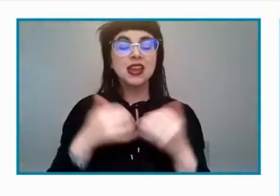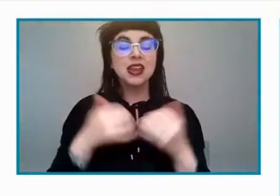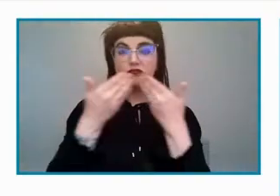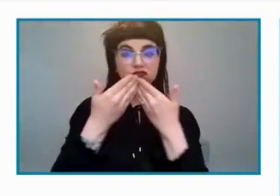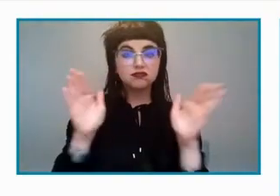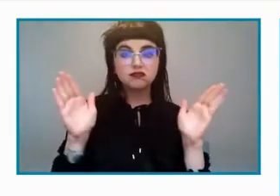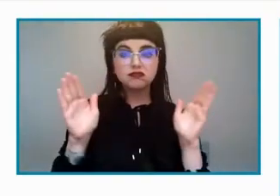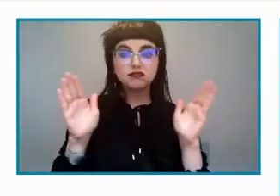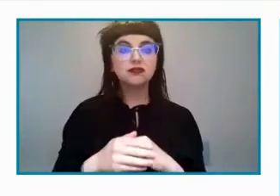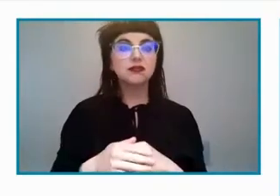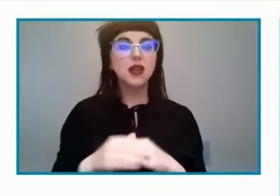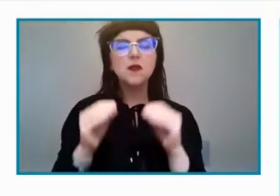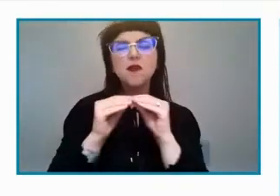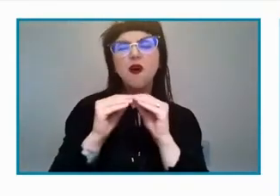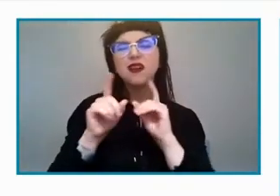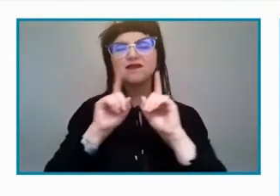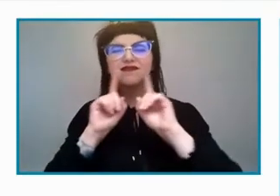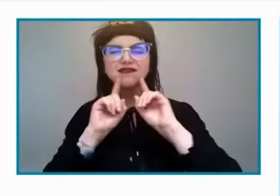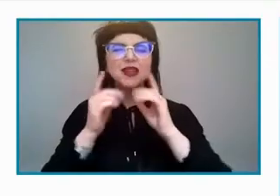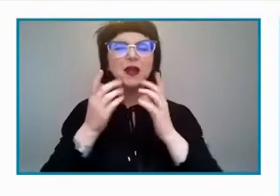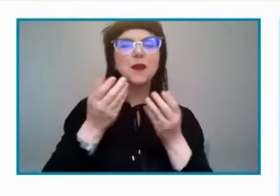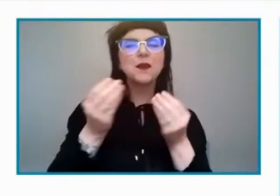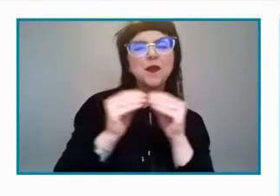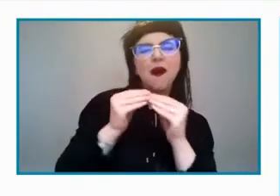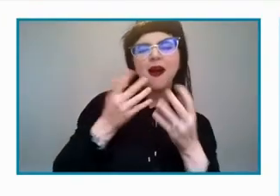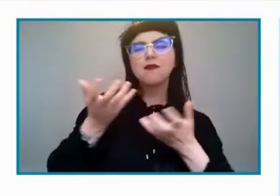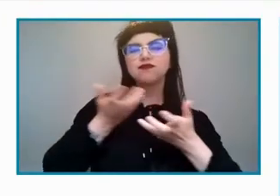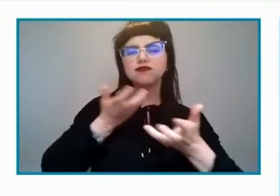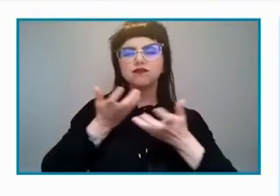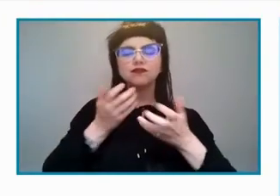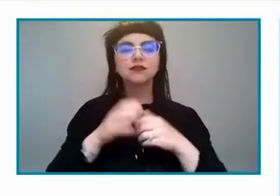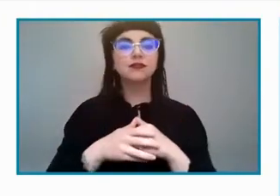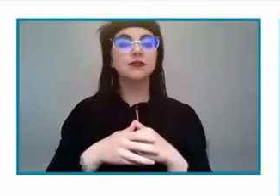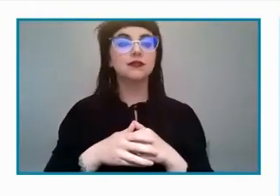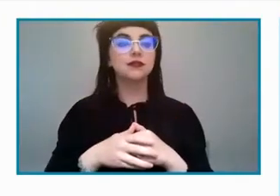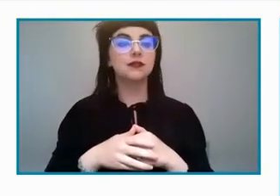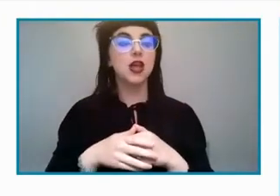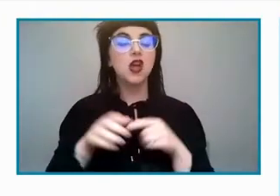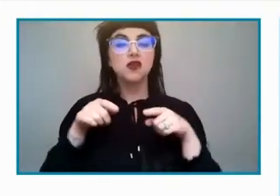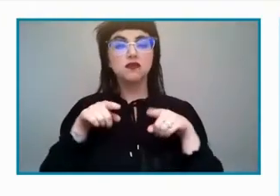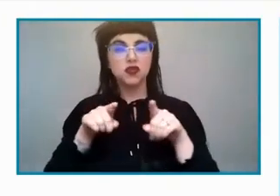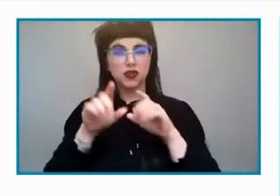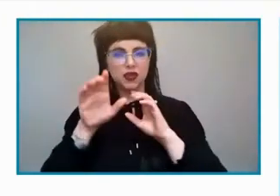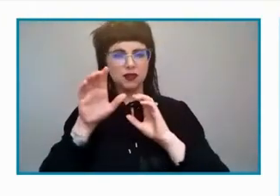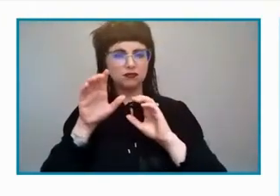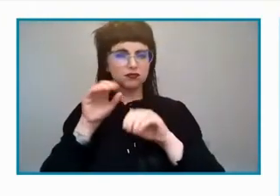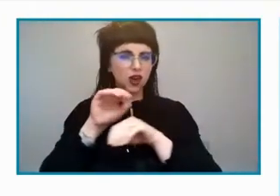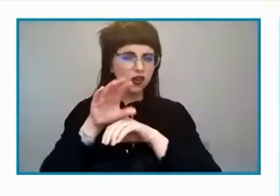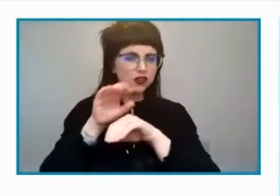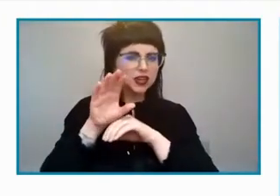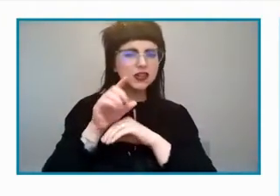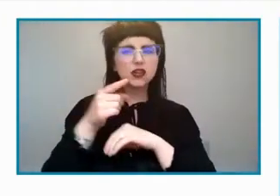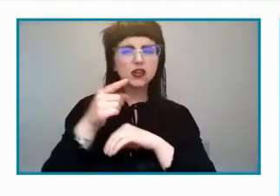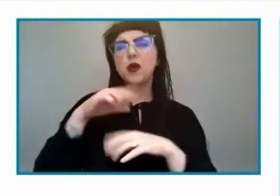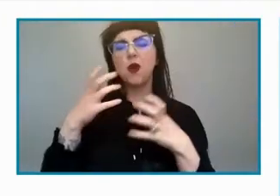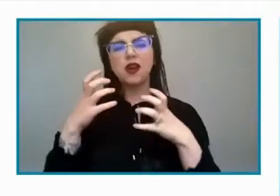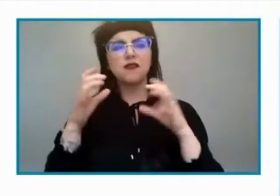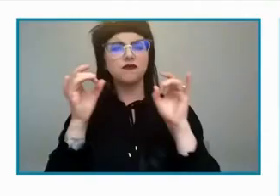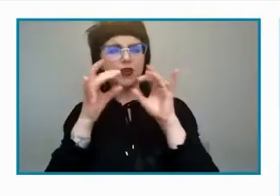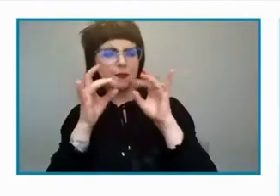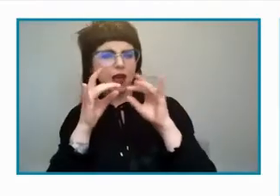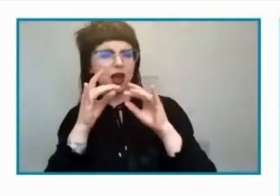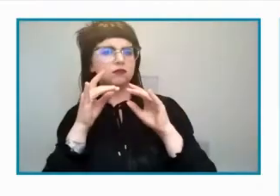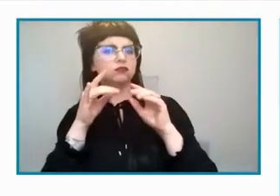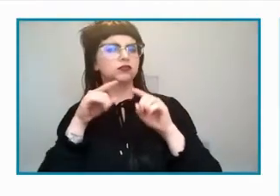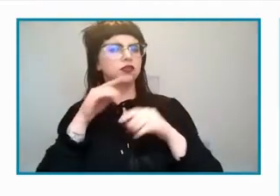more conversation. During the consultations, we asked participants to give us feedback throughout the process, including the